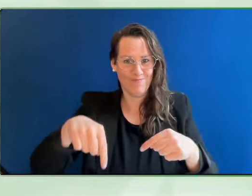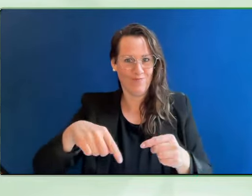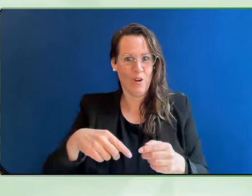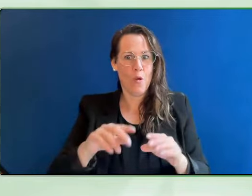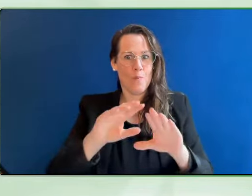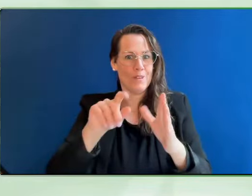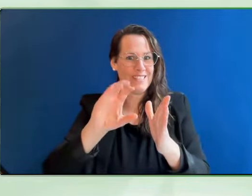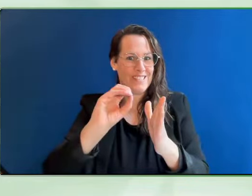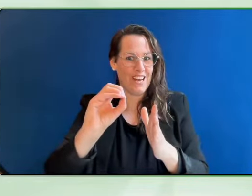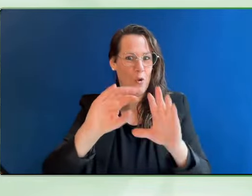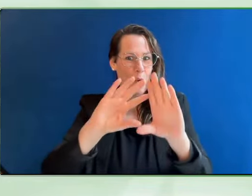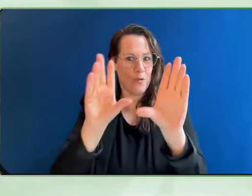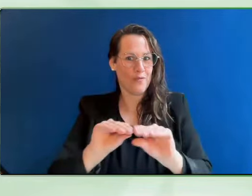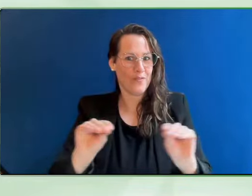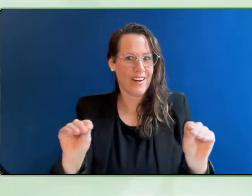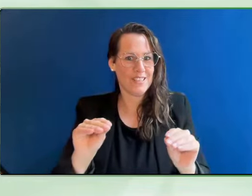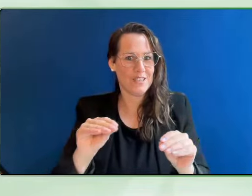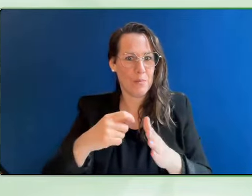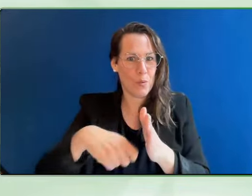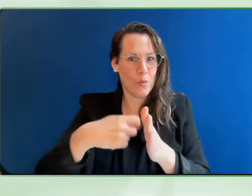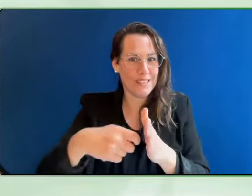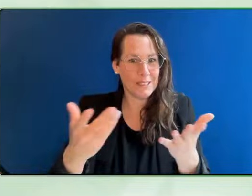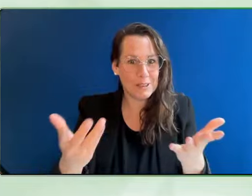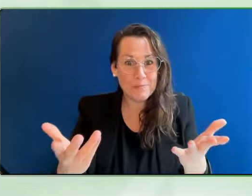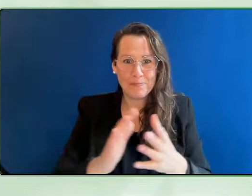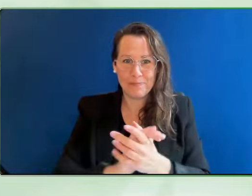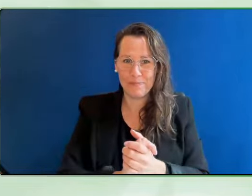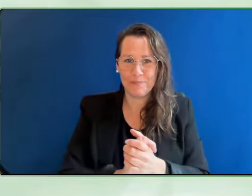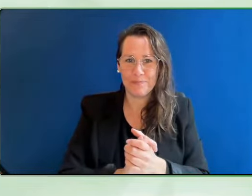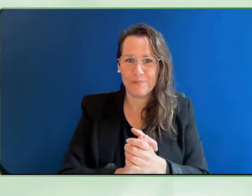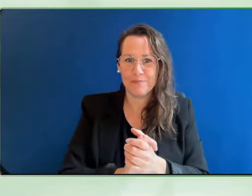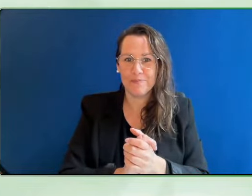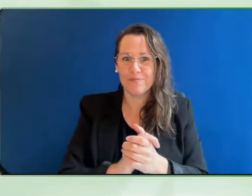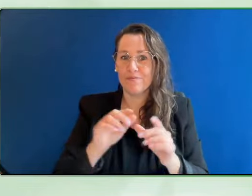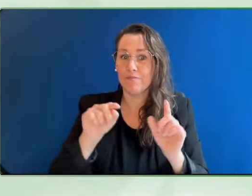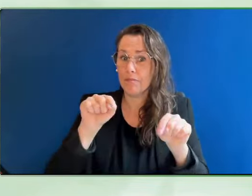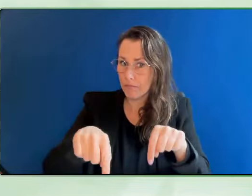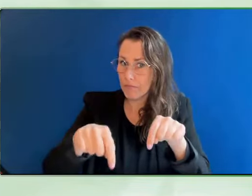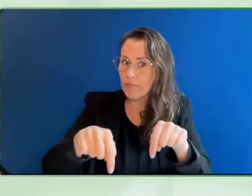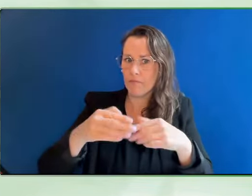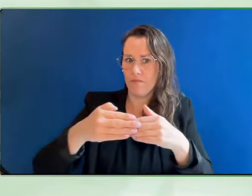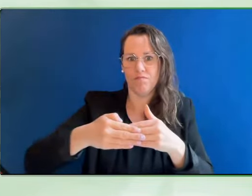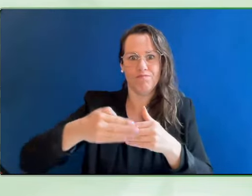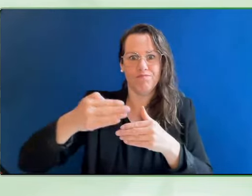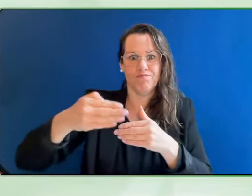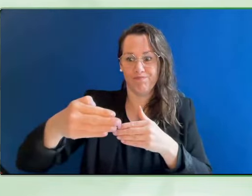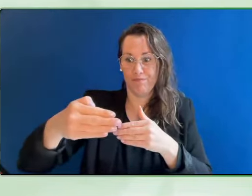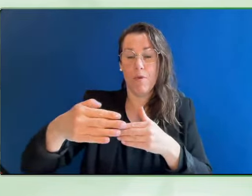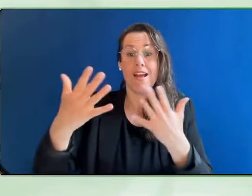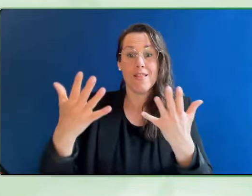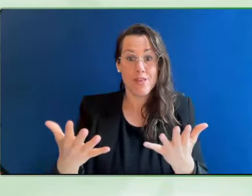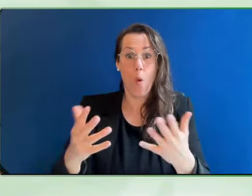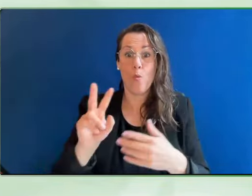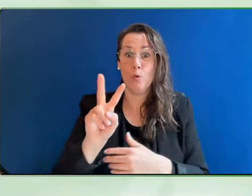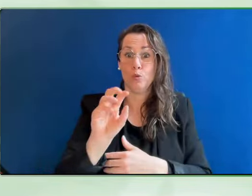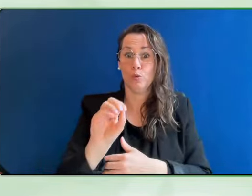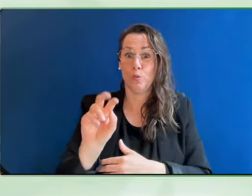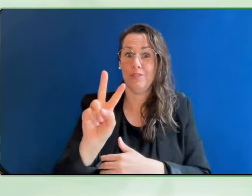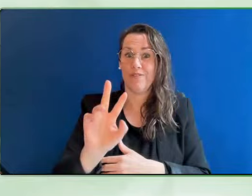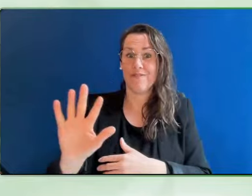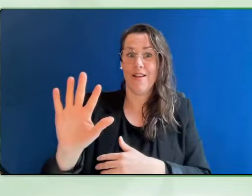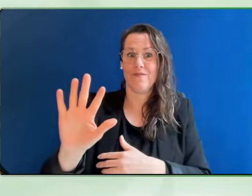Welcome back to the Zero Project Conference 2025 from the United Nations office at